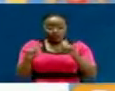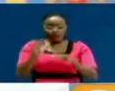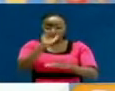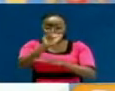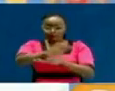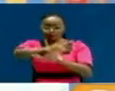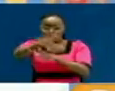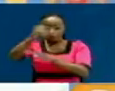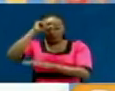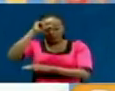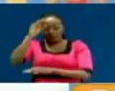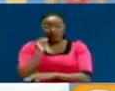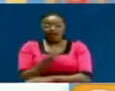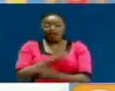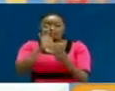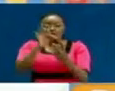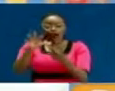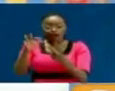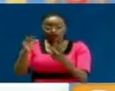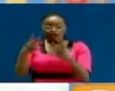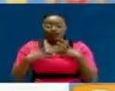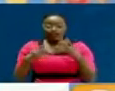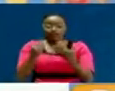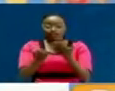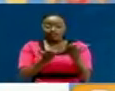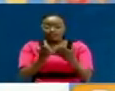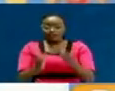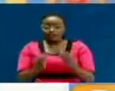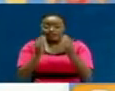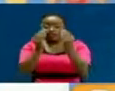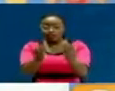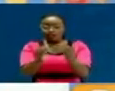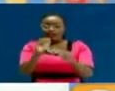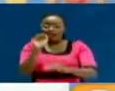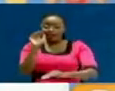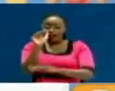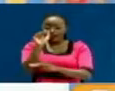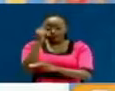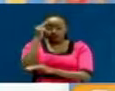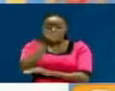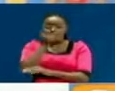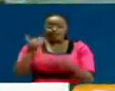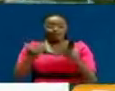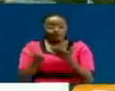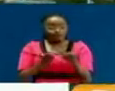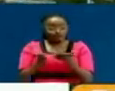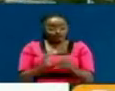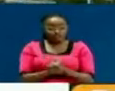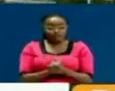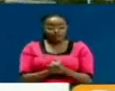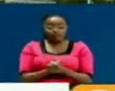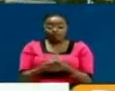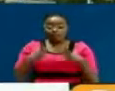county governments to prioritize health service delivery and to demand better services. And